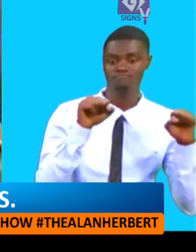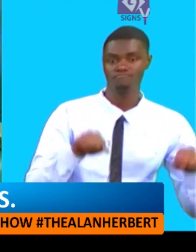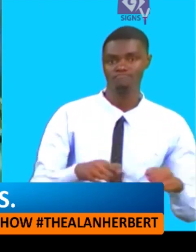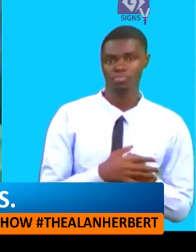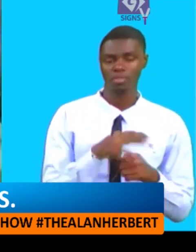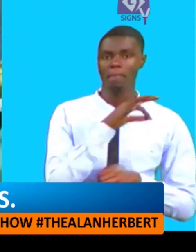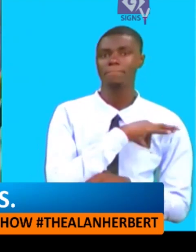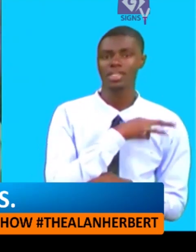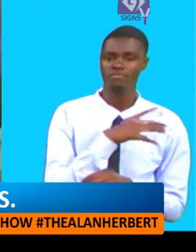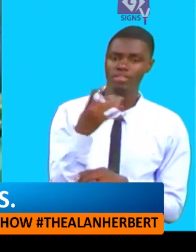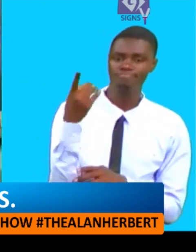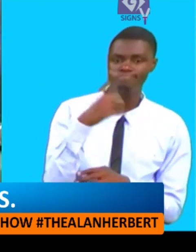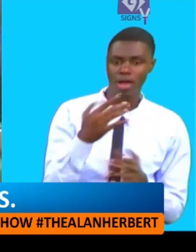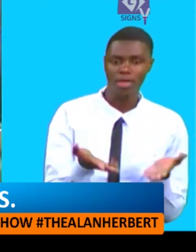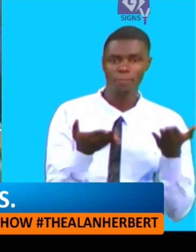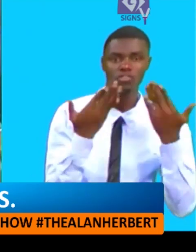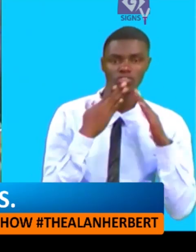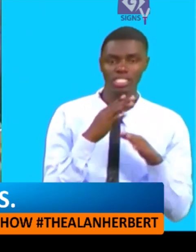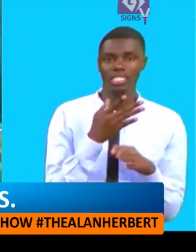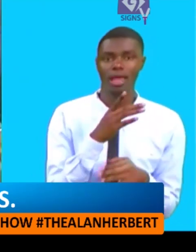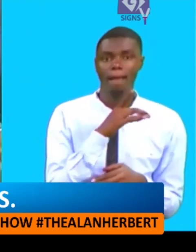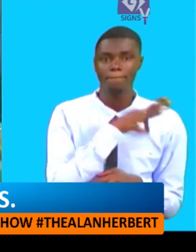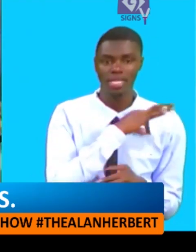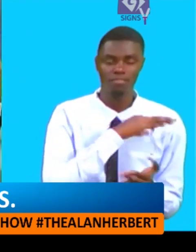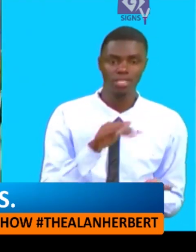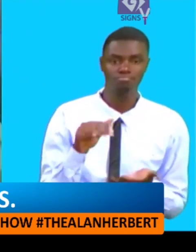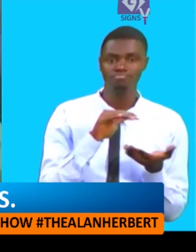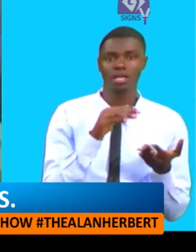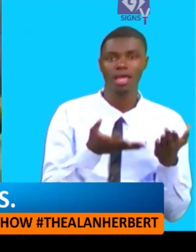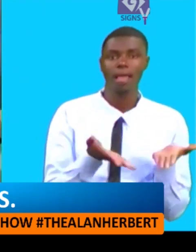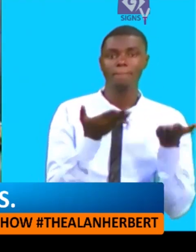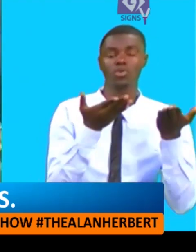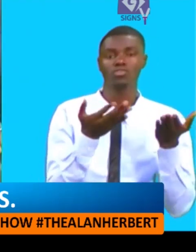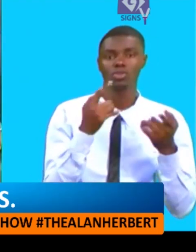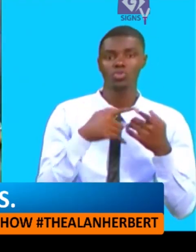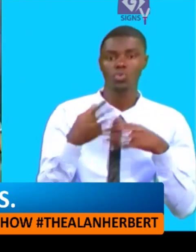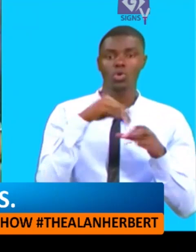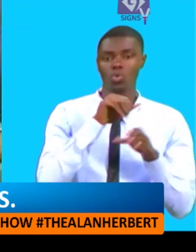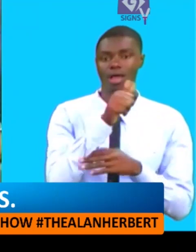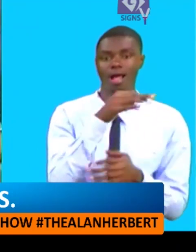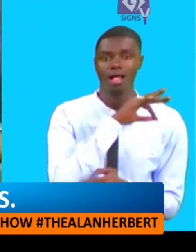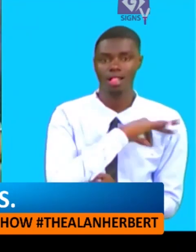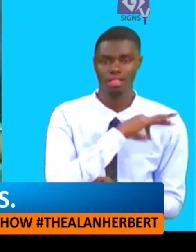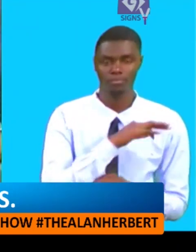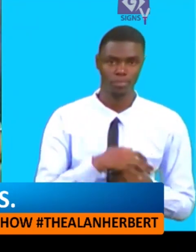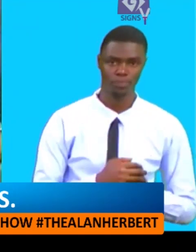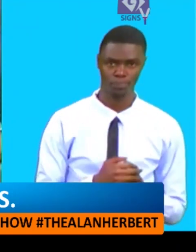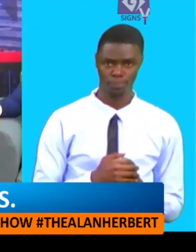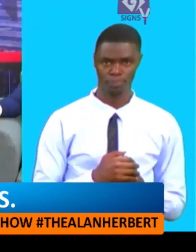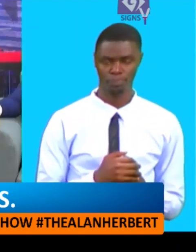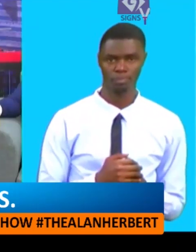The benefits design has been improved. The benefits package has it been improved to now include these other benefits. Yeah.